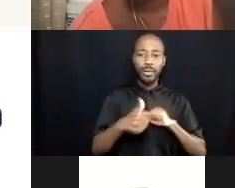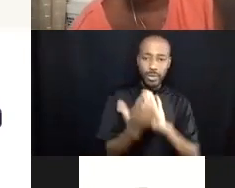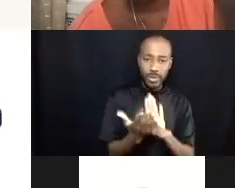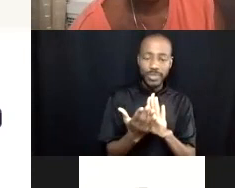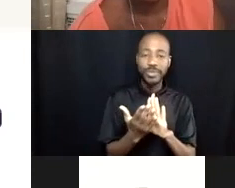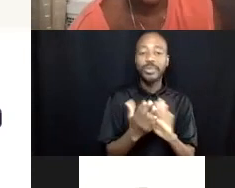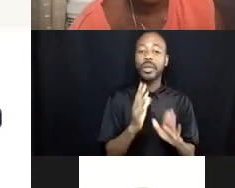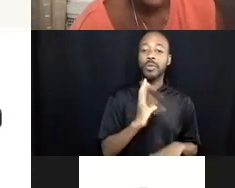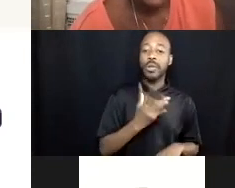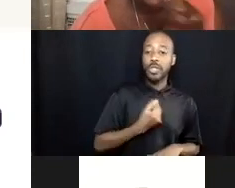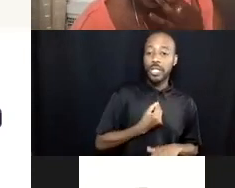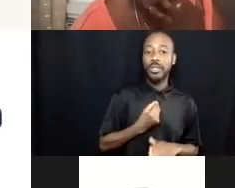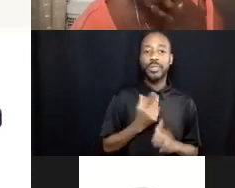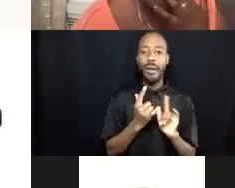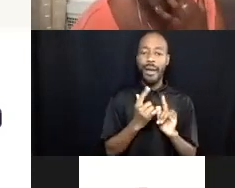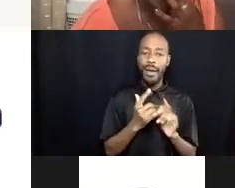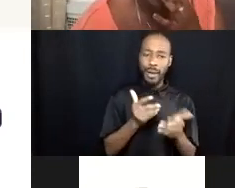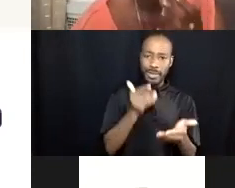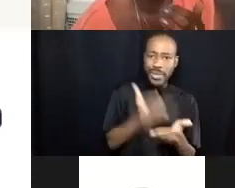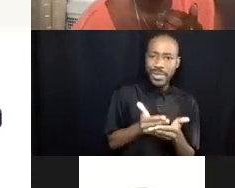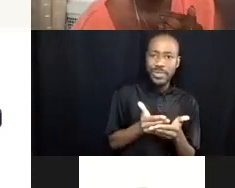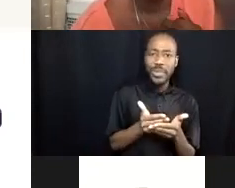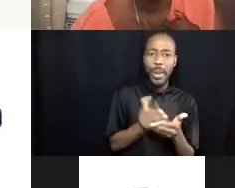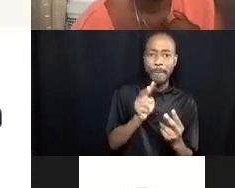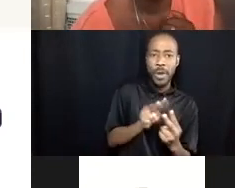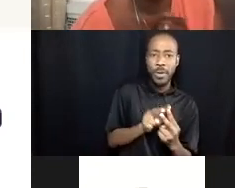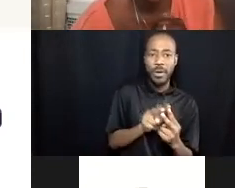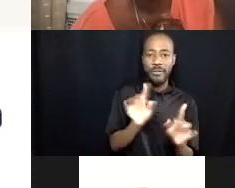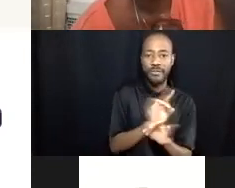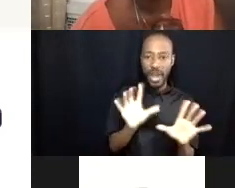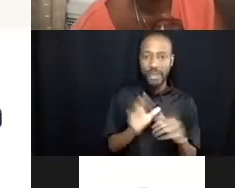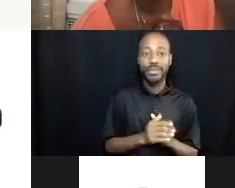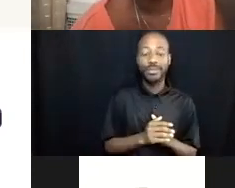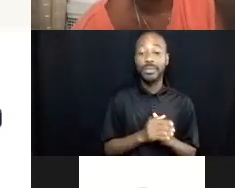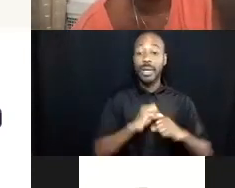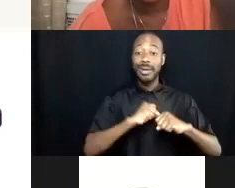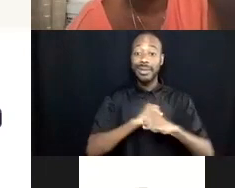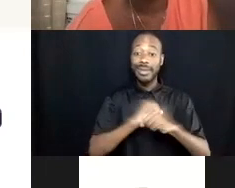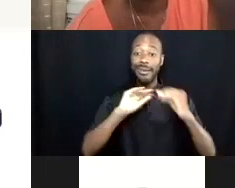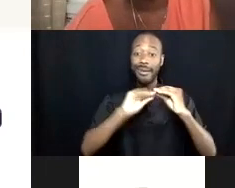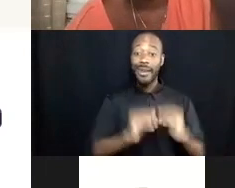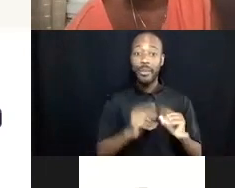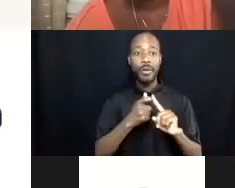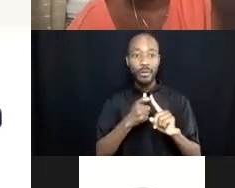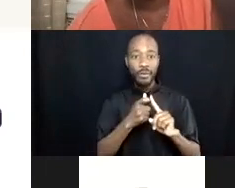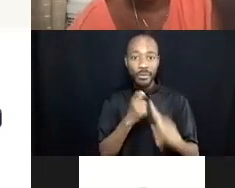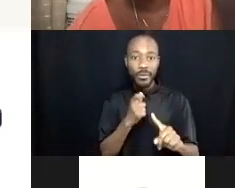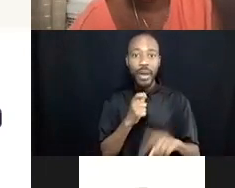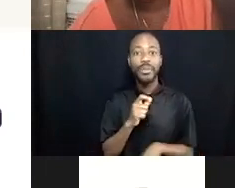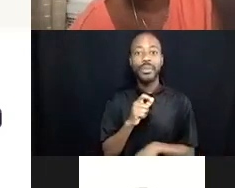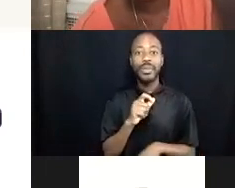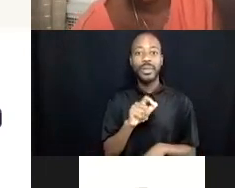violence. So these statistics come from the Community Action Toolkit that the National Coalition